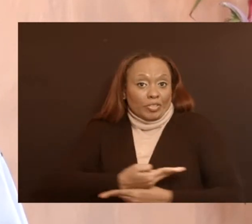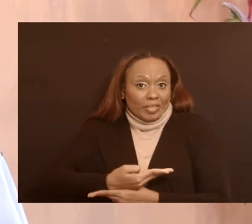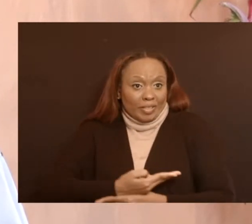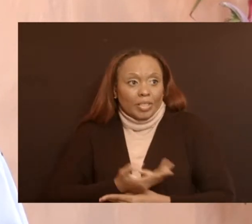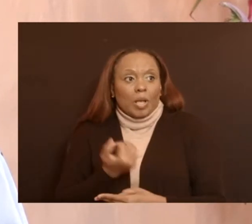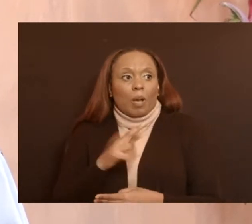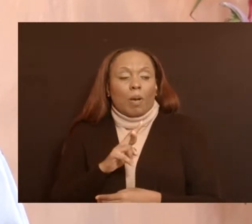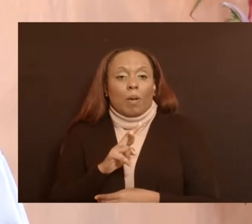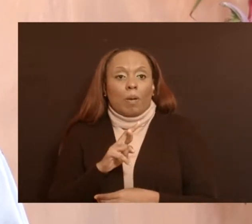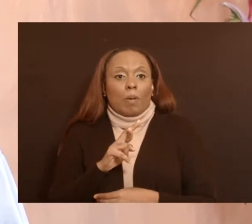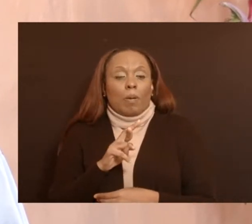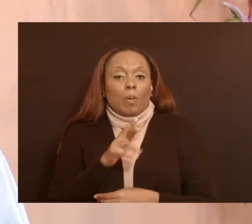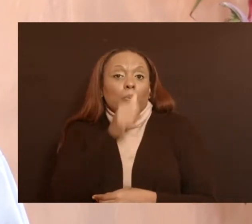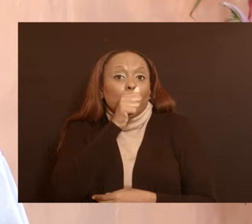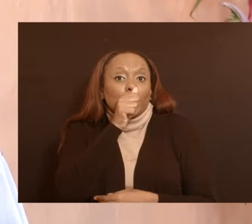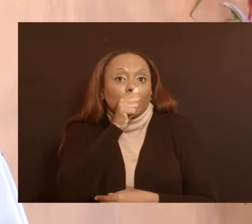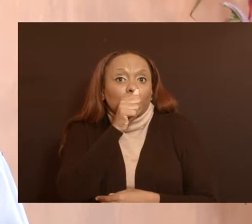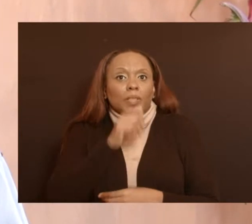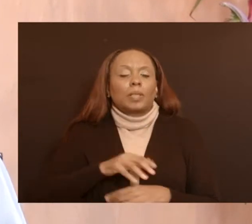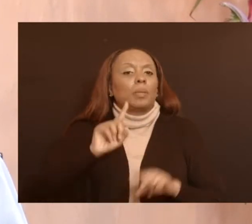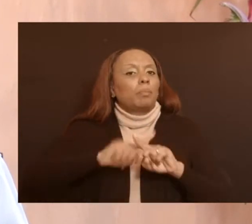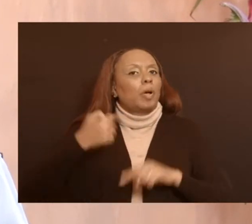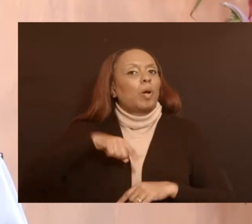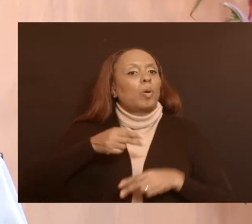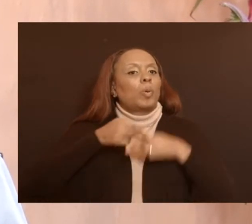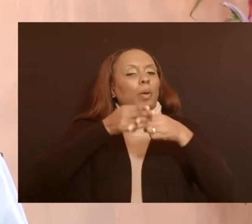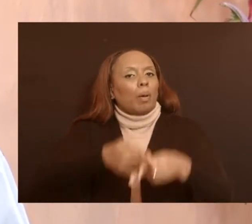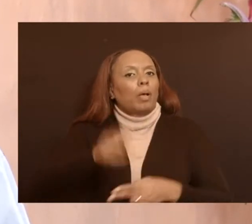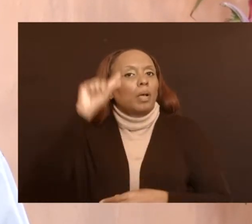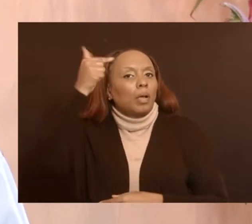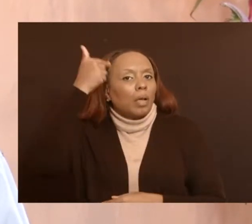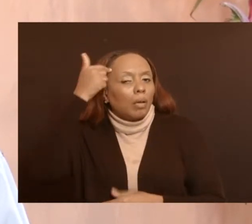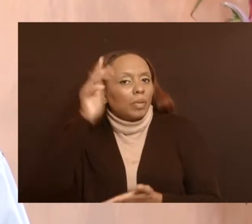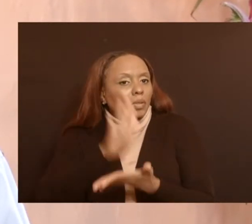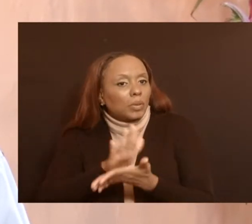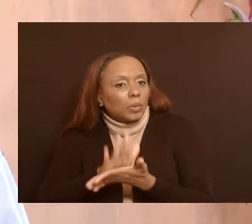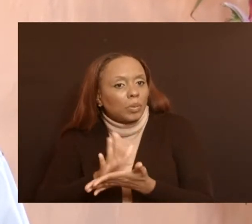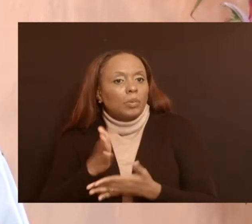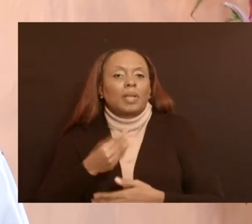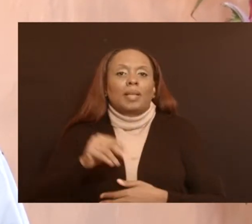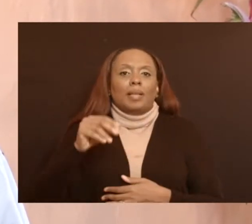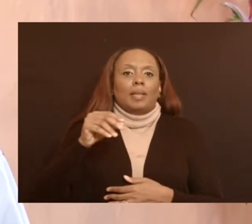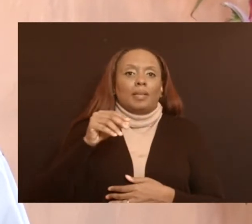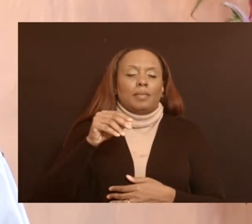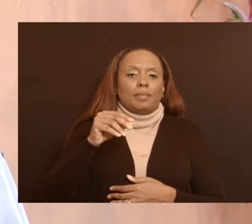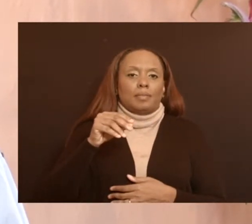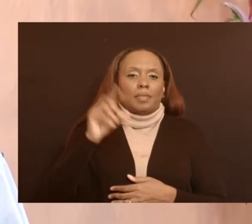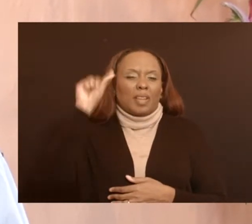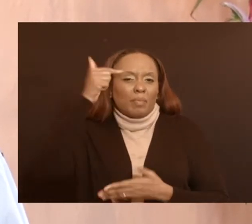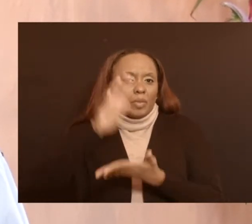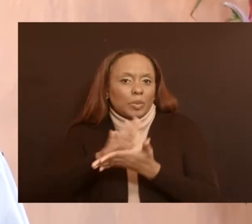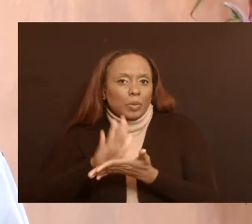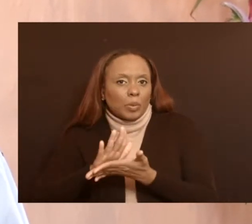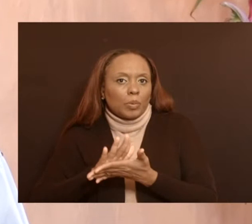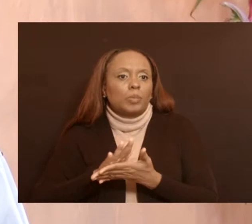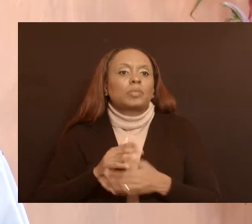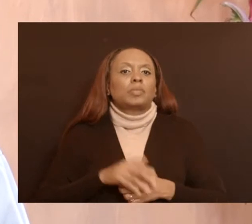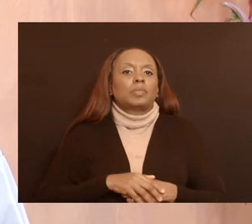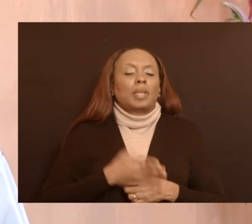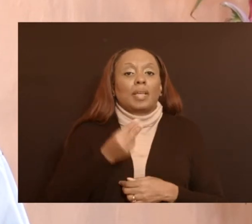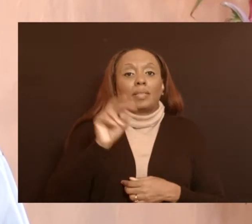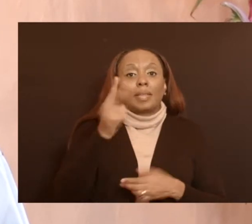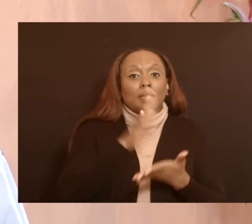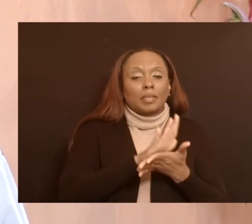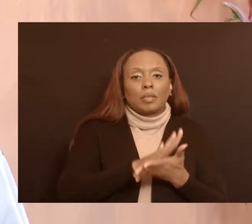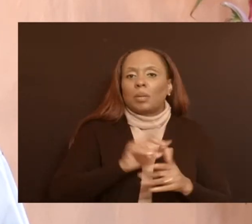cases, but we named the government schools, primary as well as secondary, but not the private schools. So this has